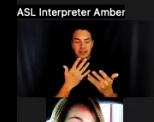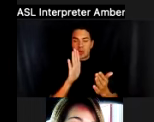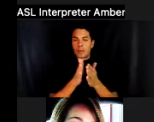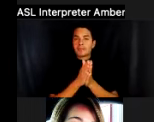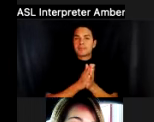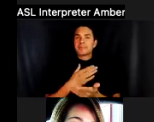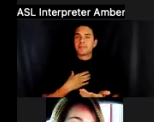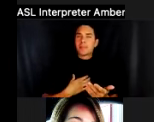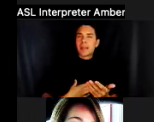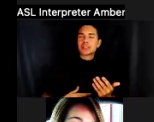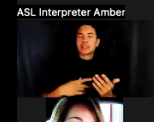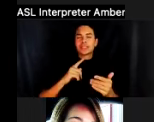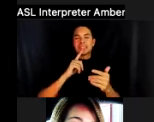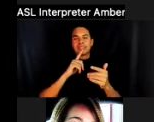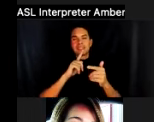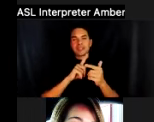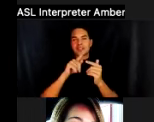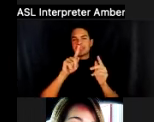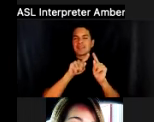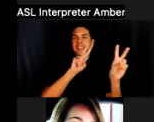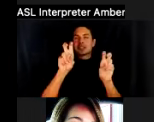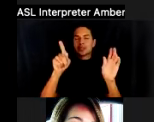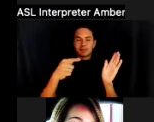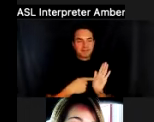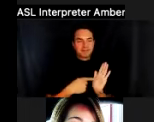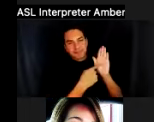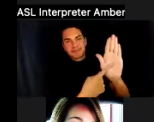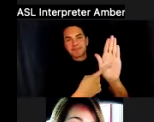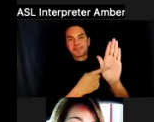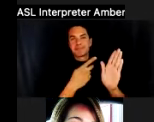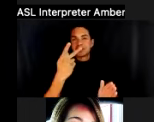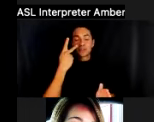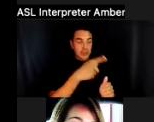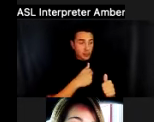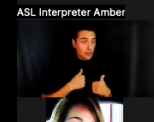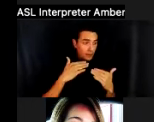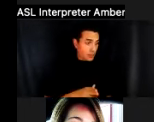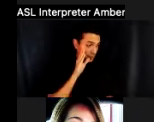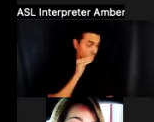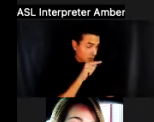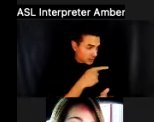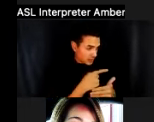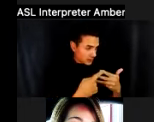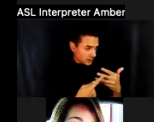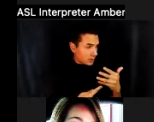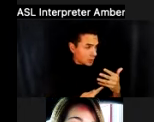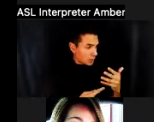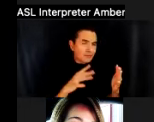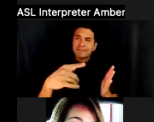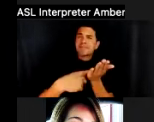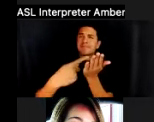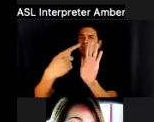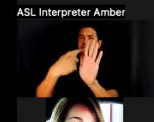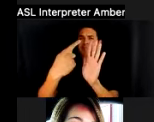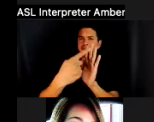bringing forward these issues that you see emerging with the survivors, and you're centering and uplifting